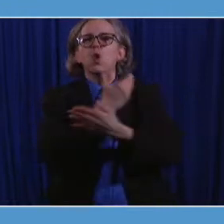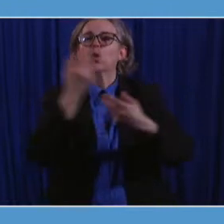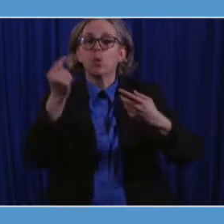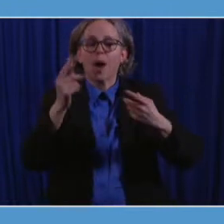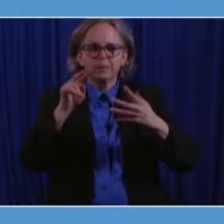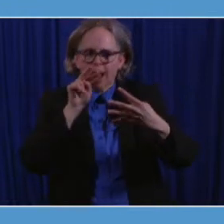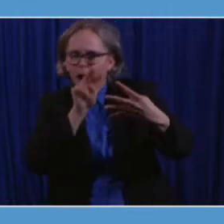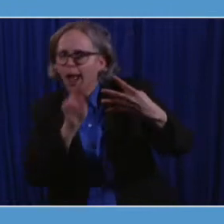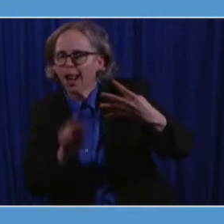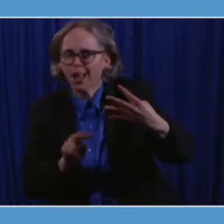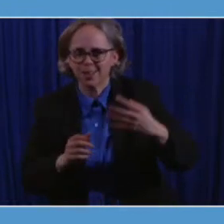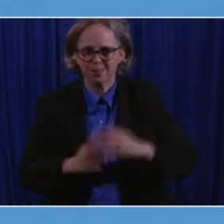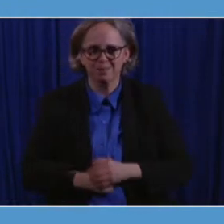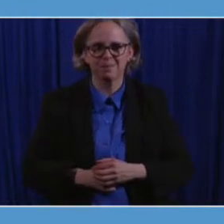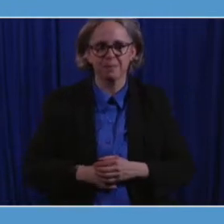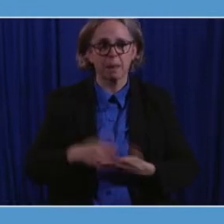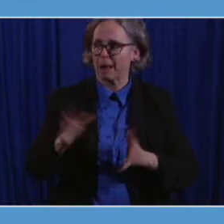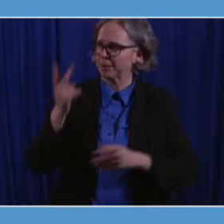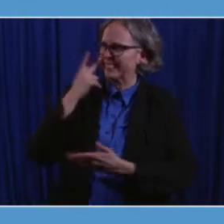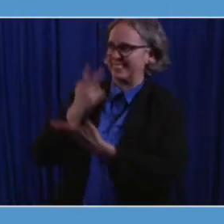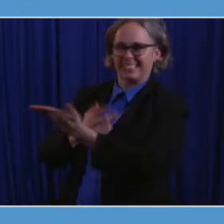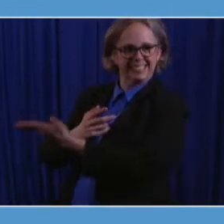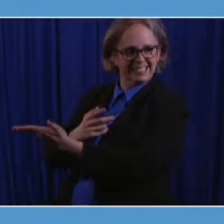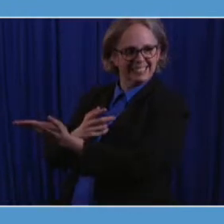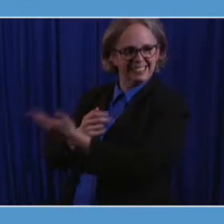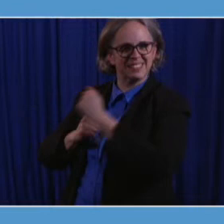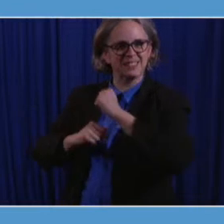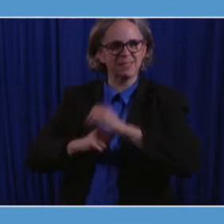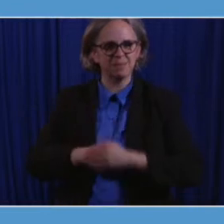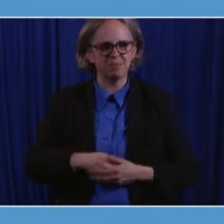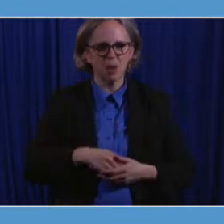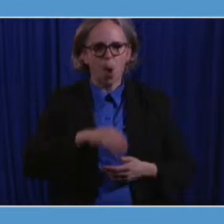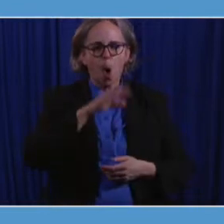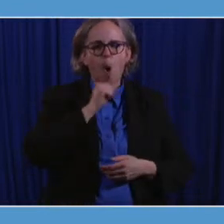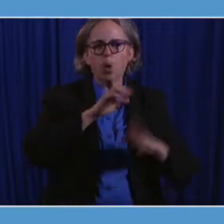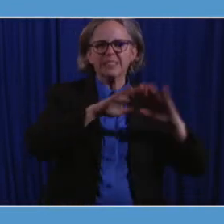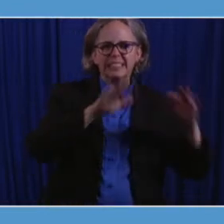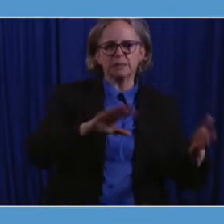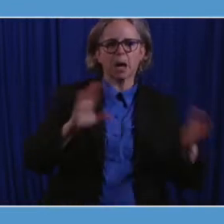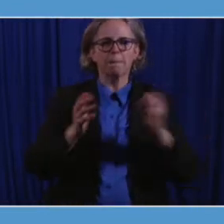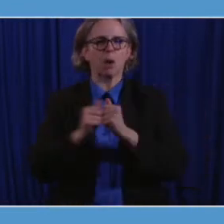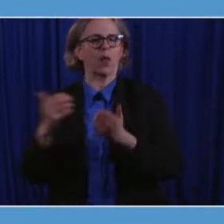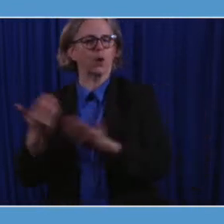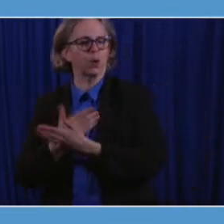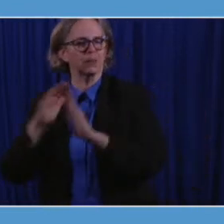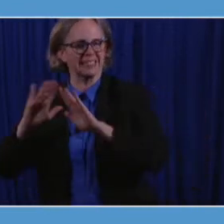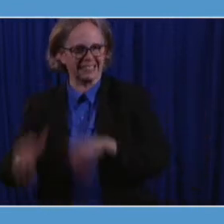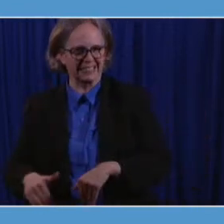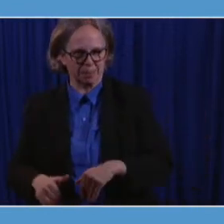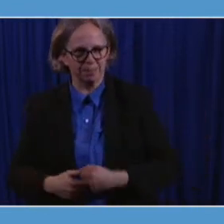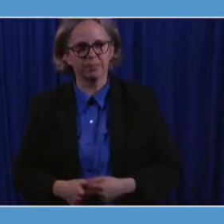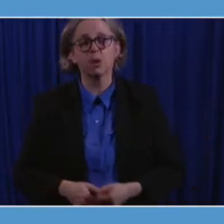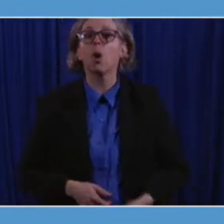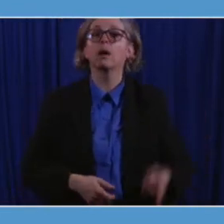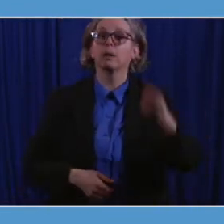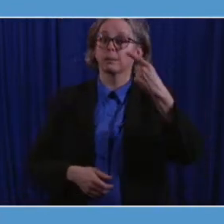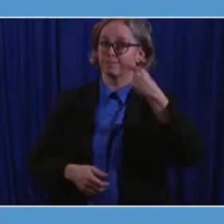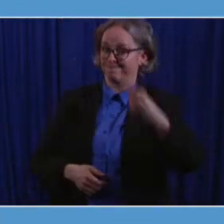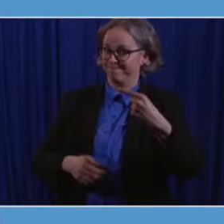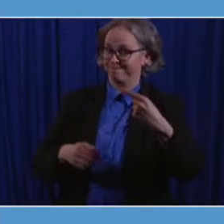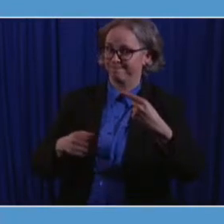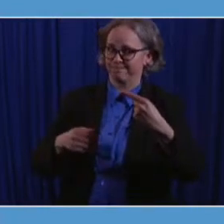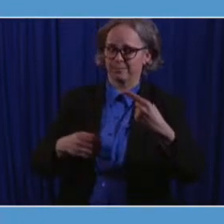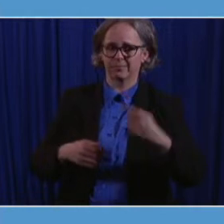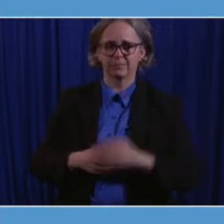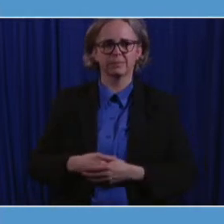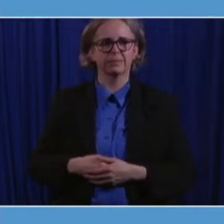you can see that, about what the old system looked like versus the new one. First of all, your authentication. When you check in, we're